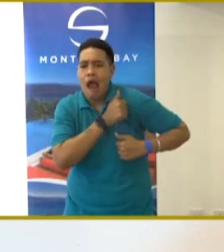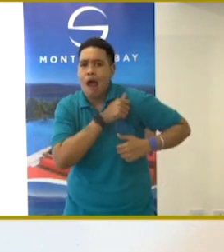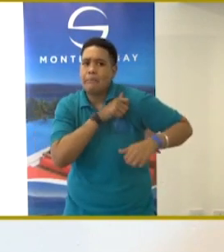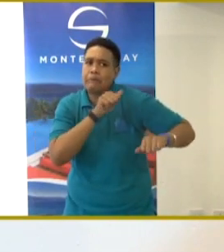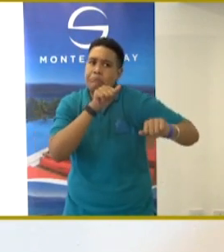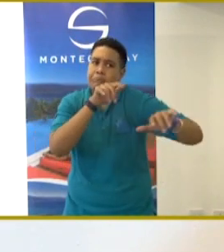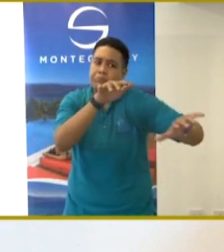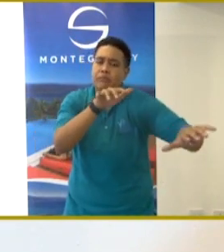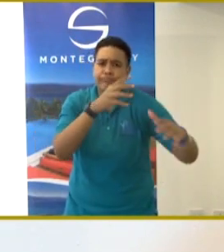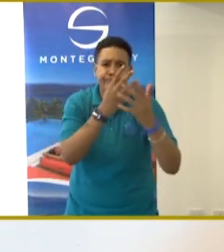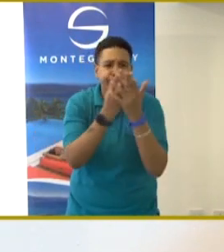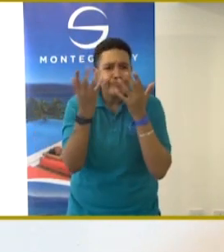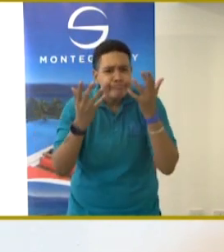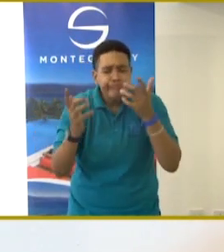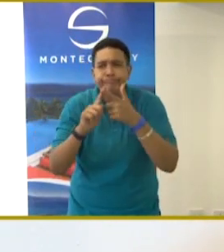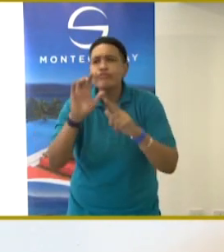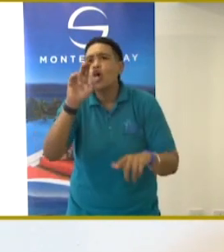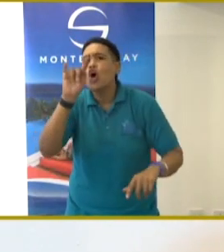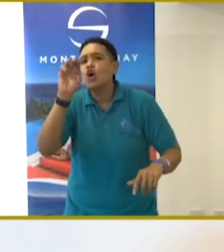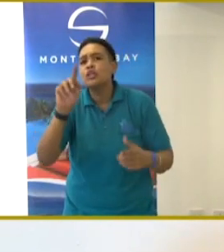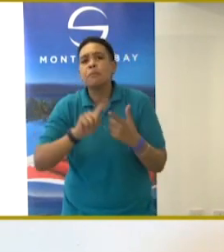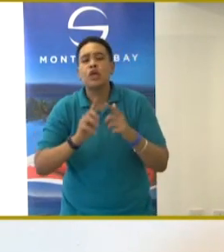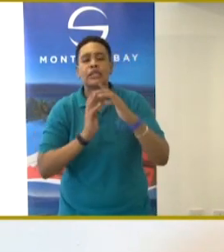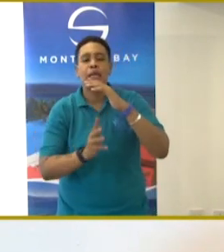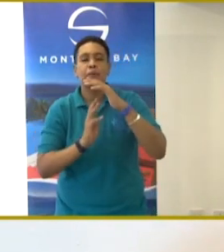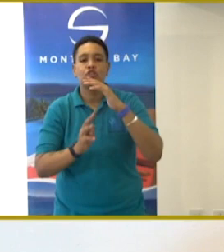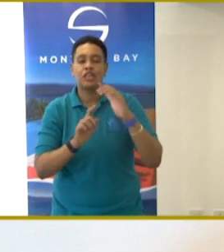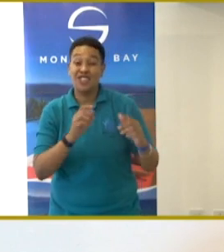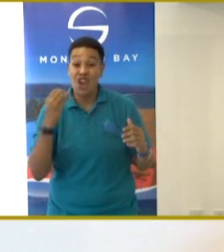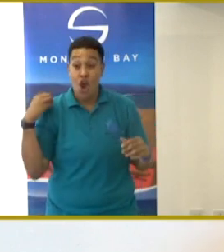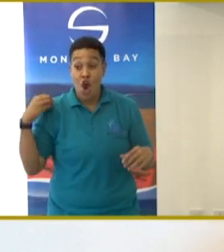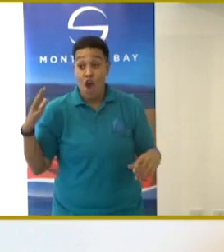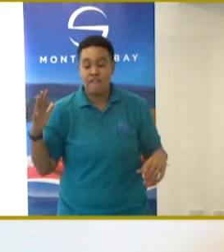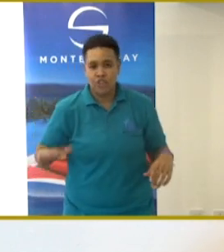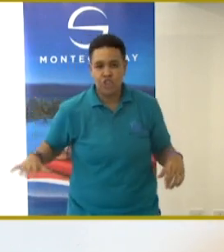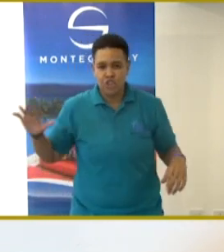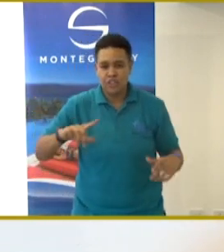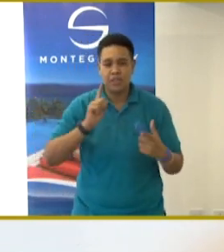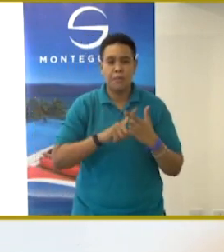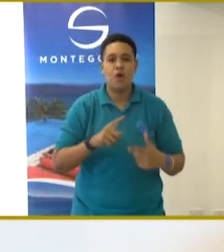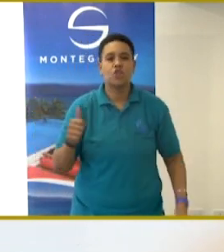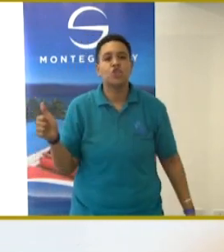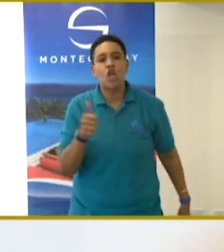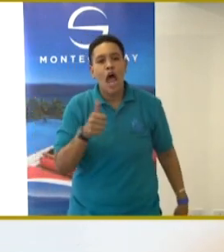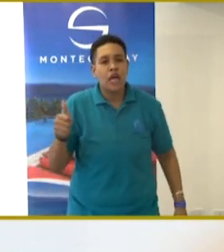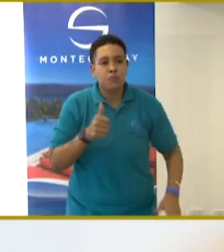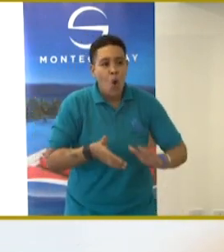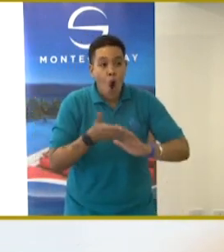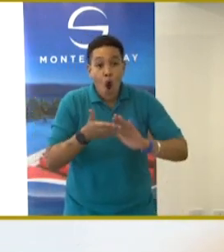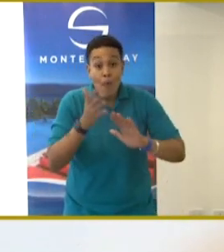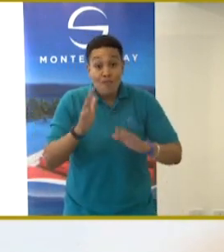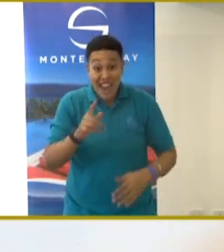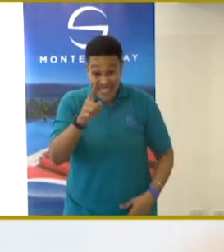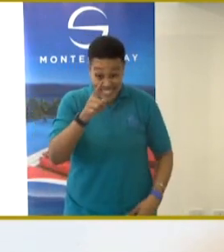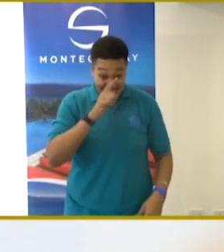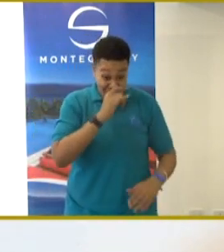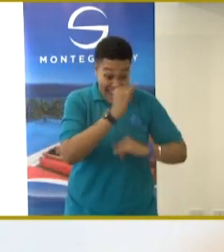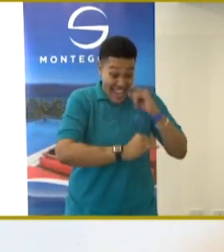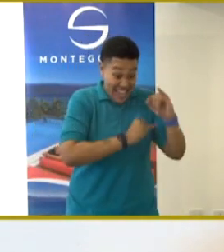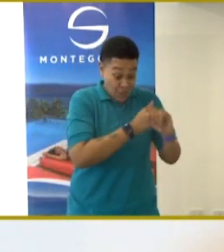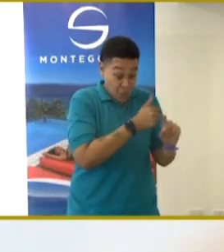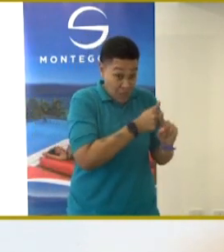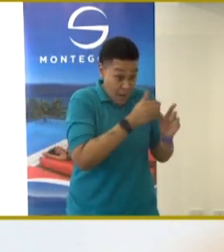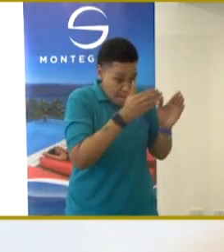correctional services, customs, and immigration officers, and transport operators.